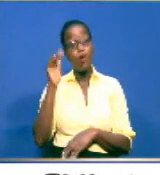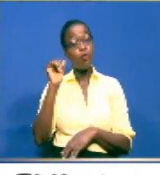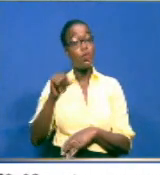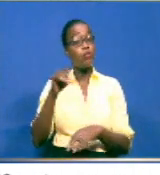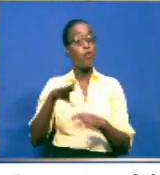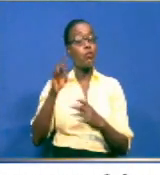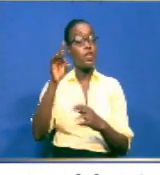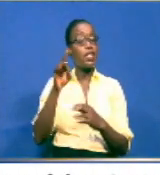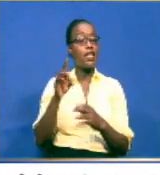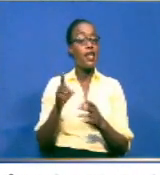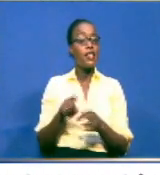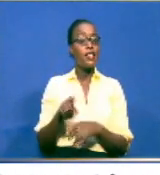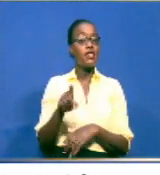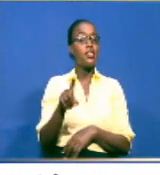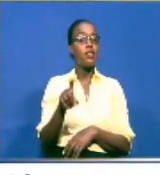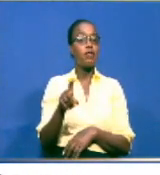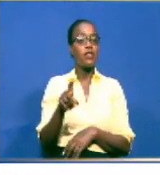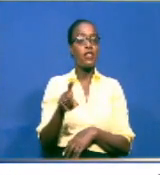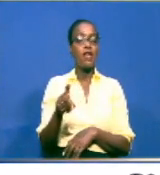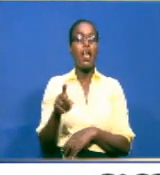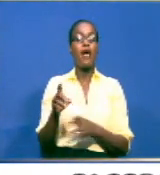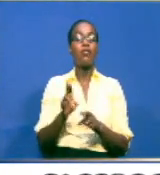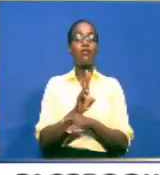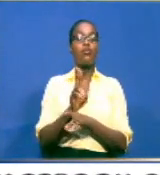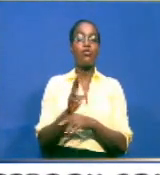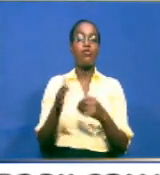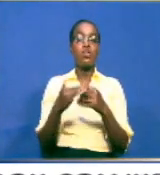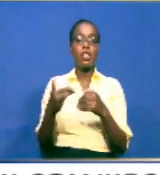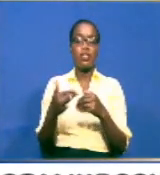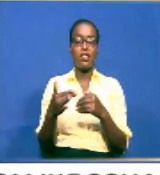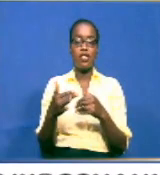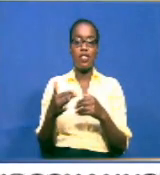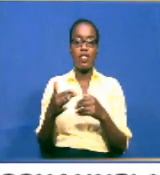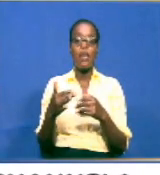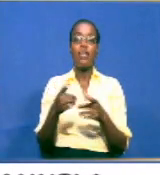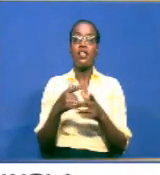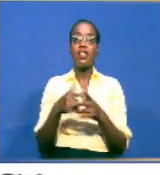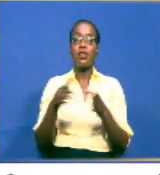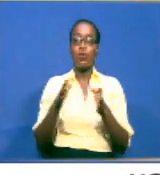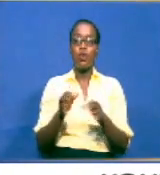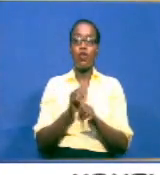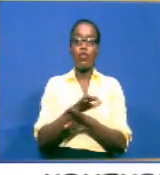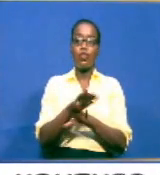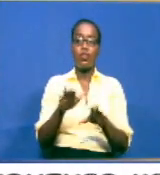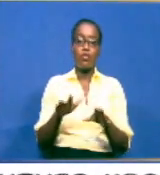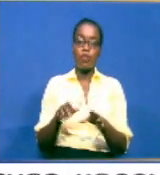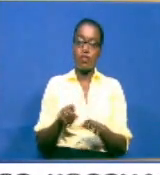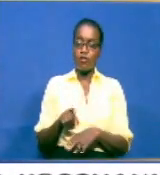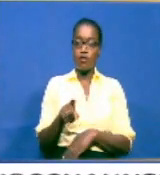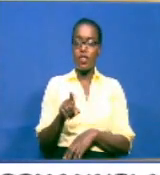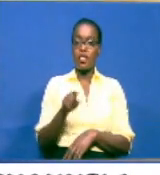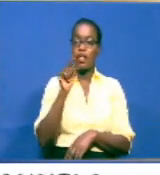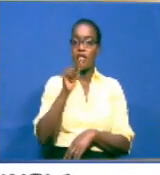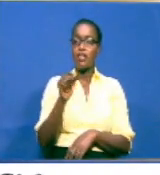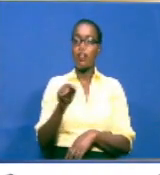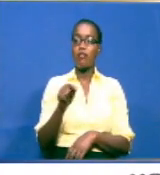the germs, and as you use it or touch it, then that's an avenue of transmitting the coronavirus. Therefore, that has